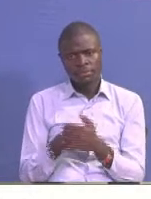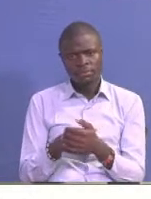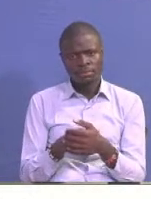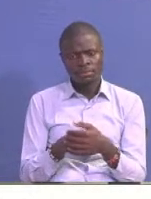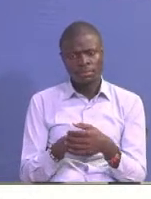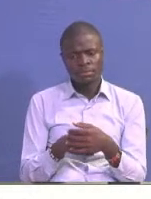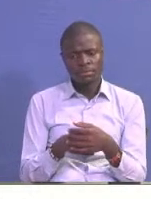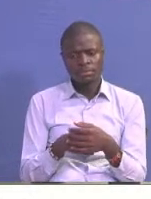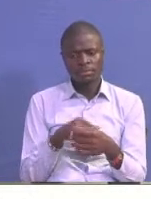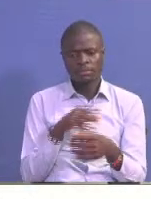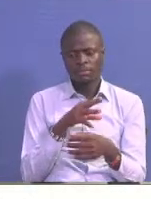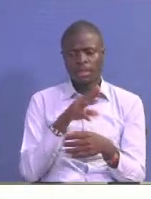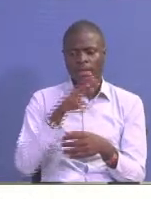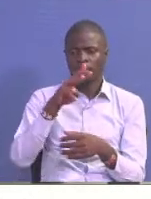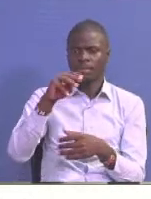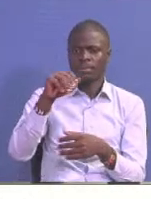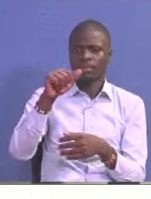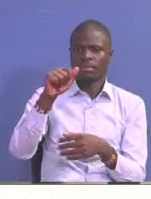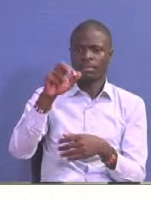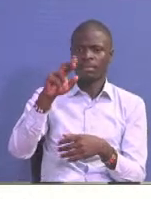And Margaret Thatcher,